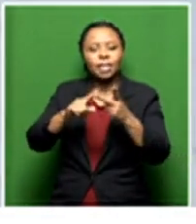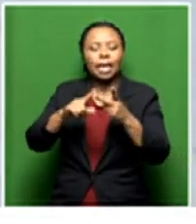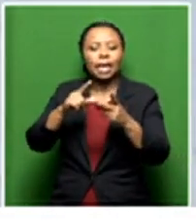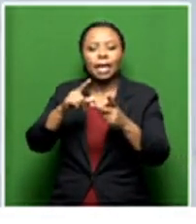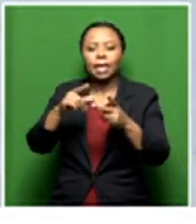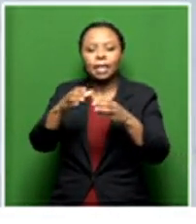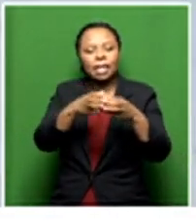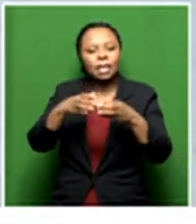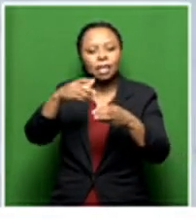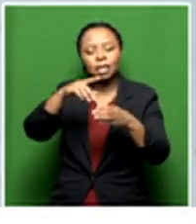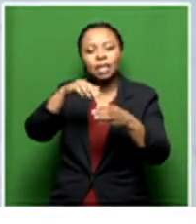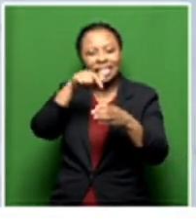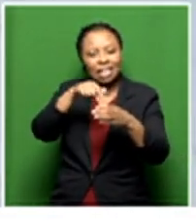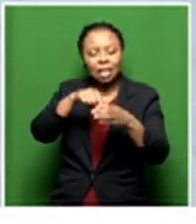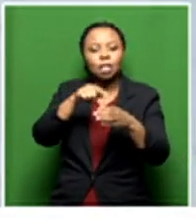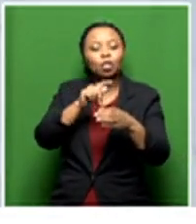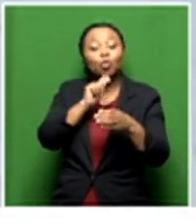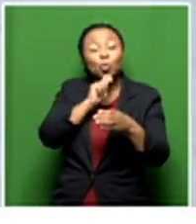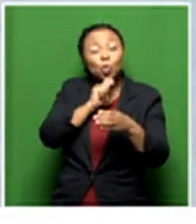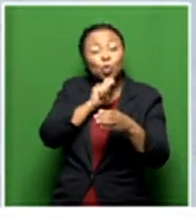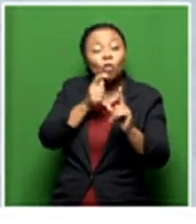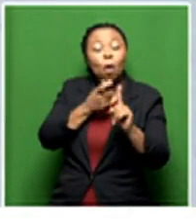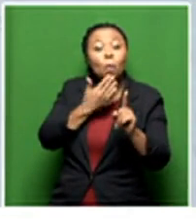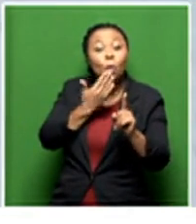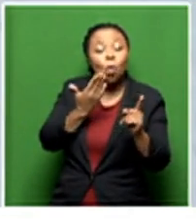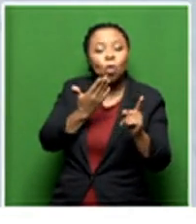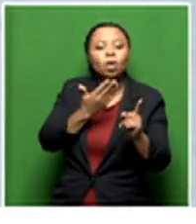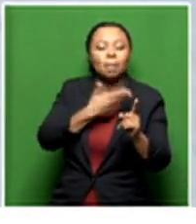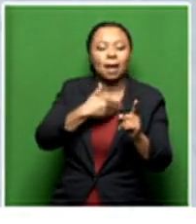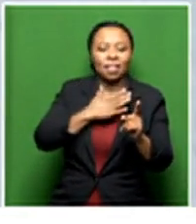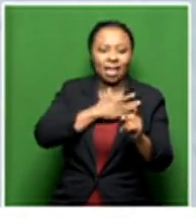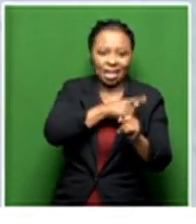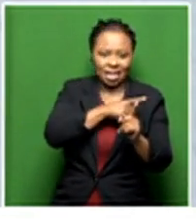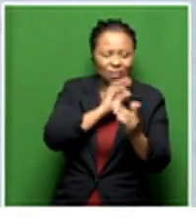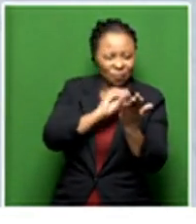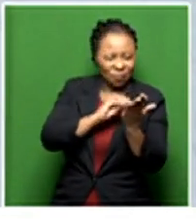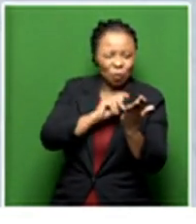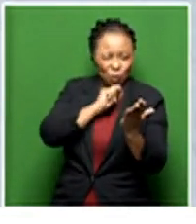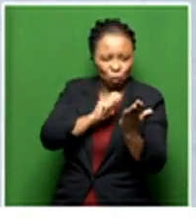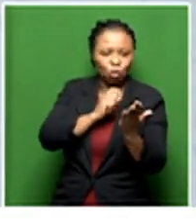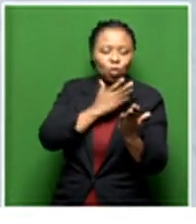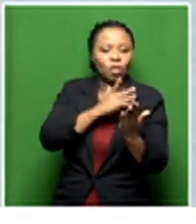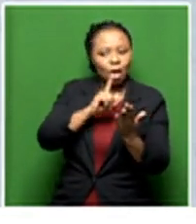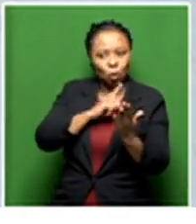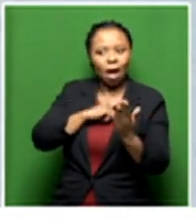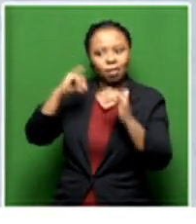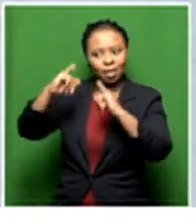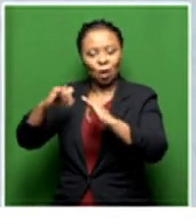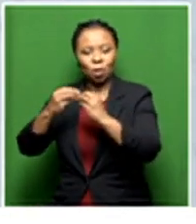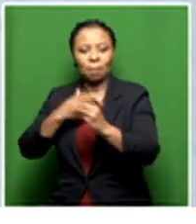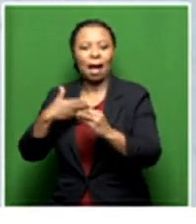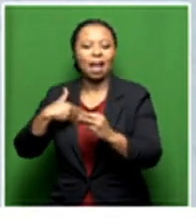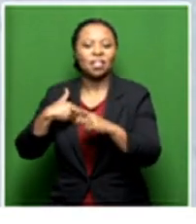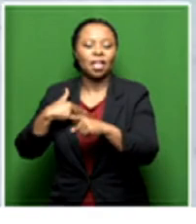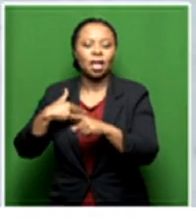it must be authentically from my own mother. So that was the main reason why I went to Soweto and stayed with my mom. But something